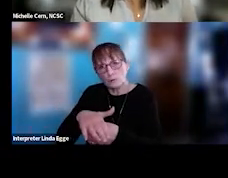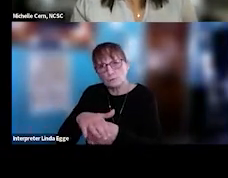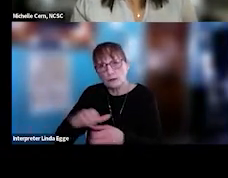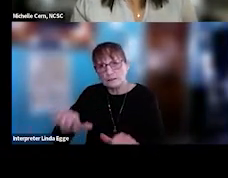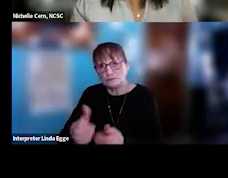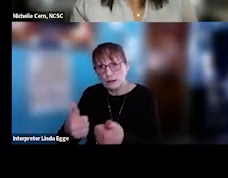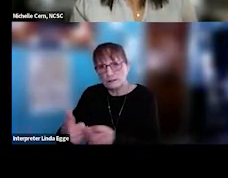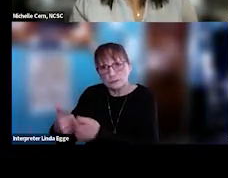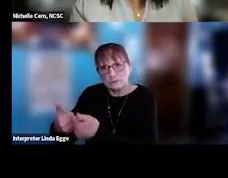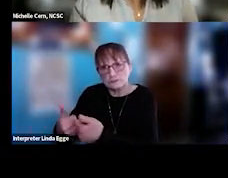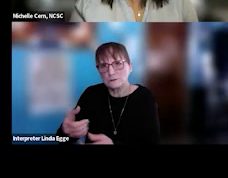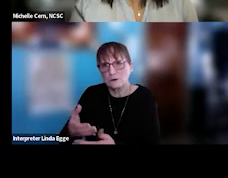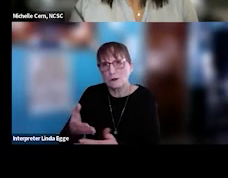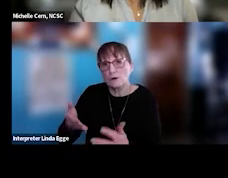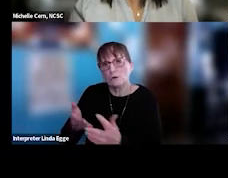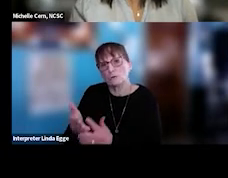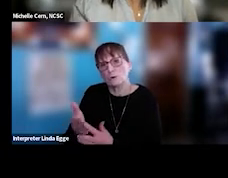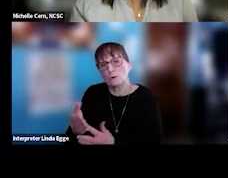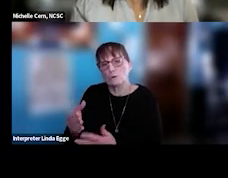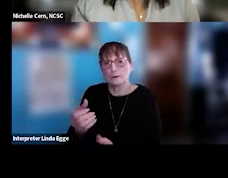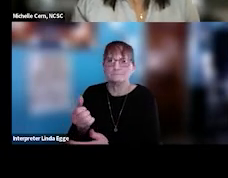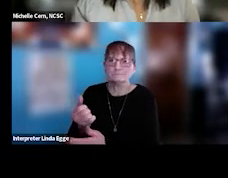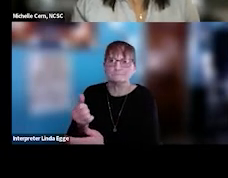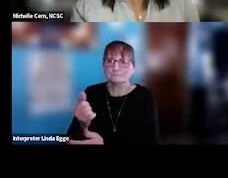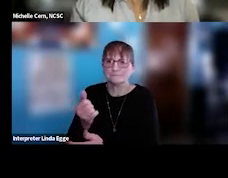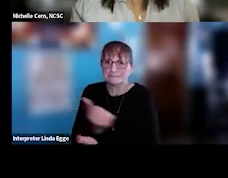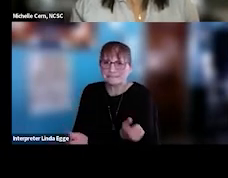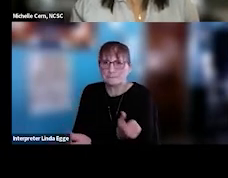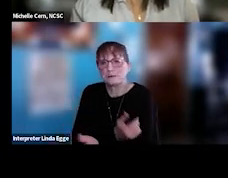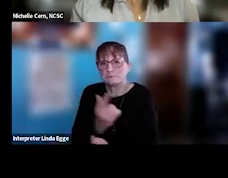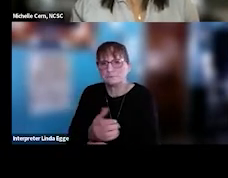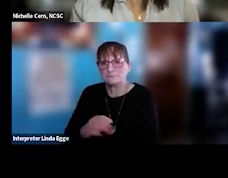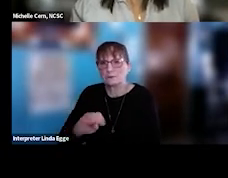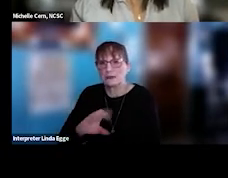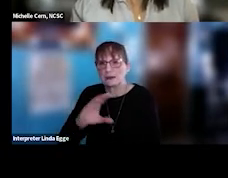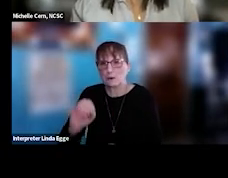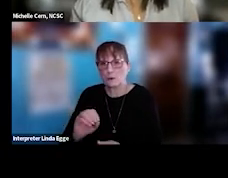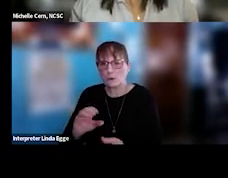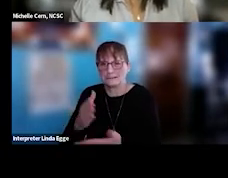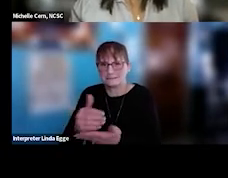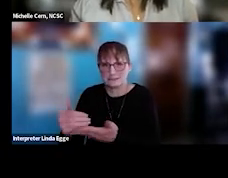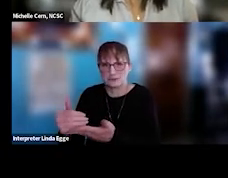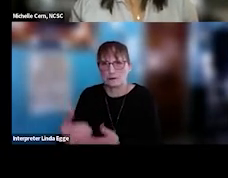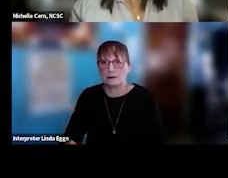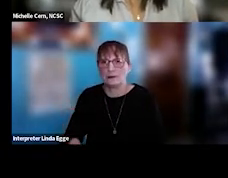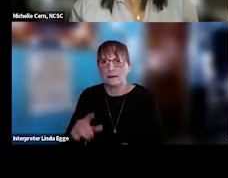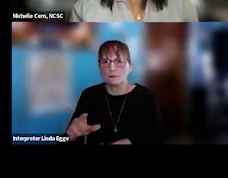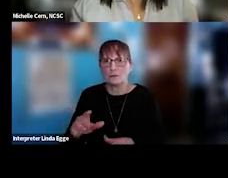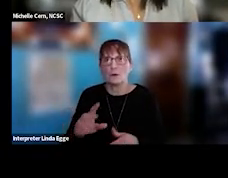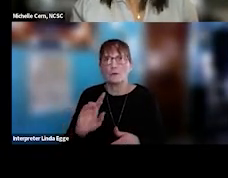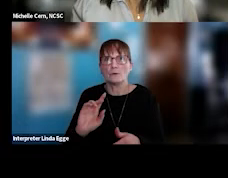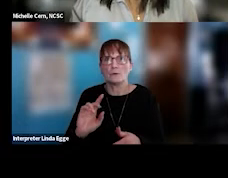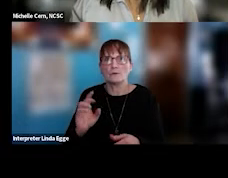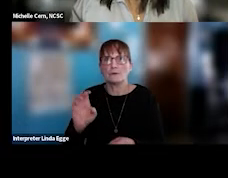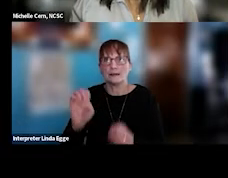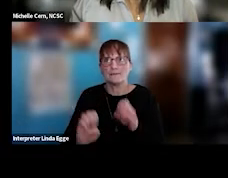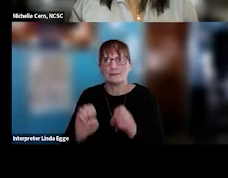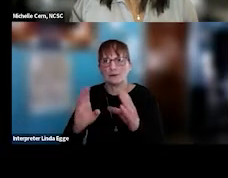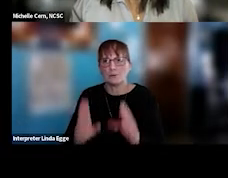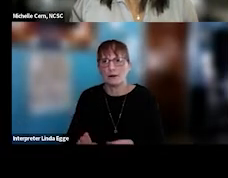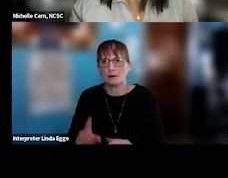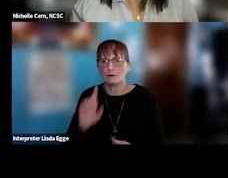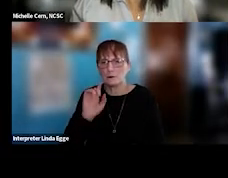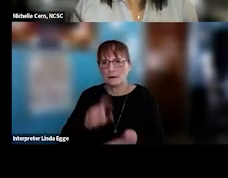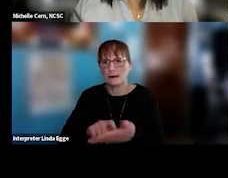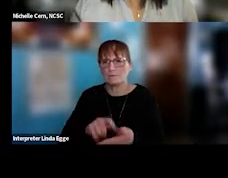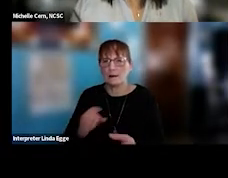Echo sessions. And again, this last piece is, you know, the evaluator did identify multiple statistically